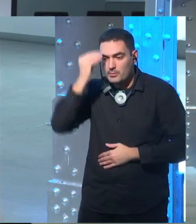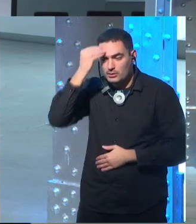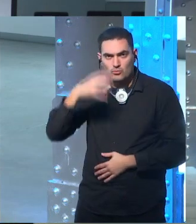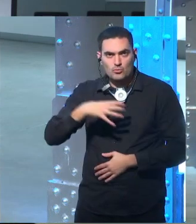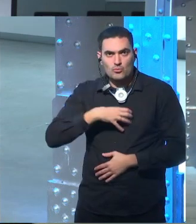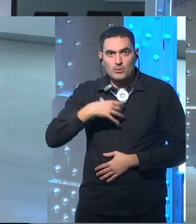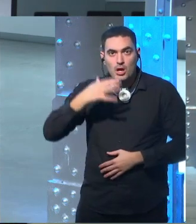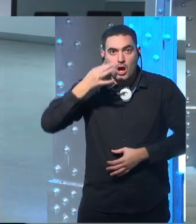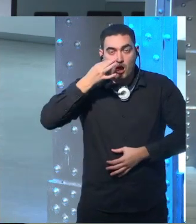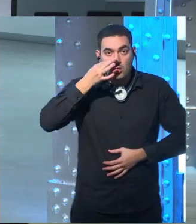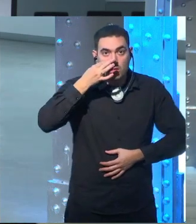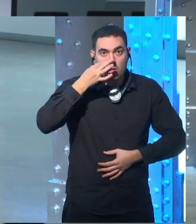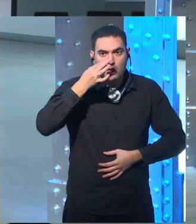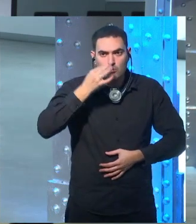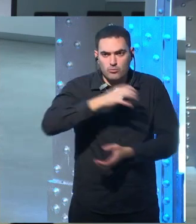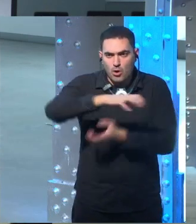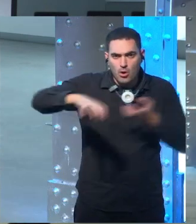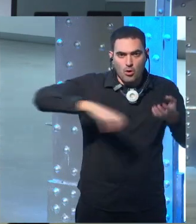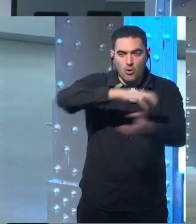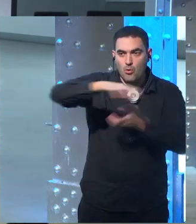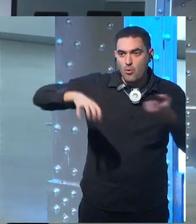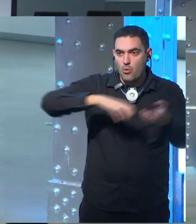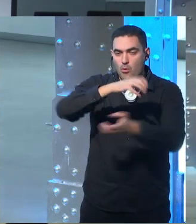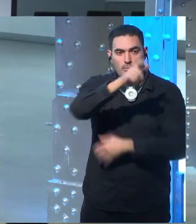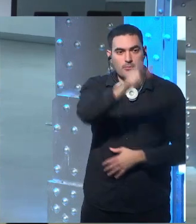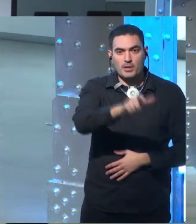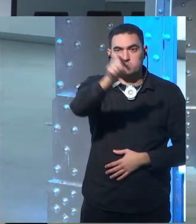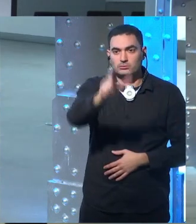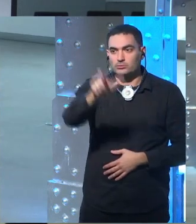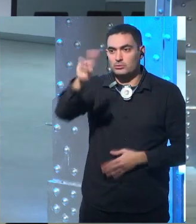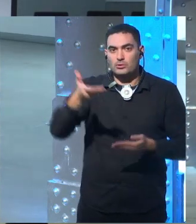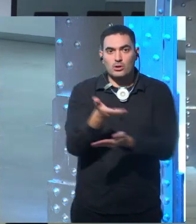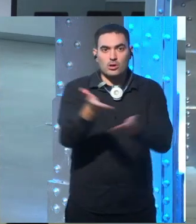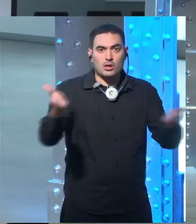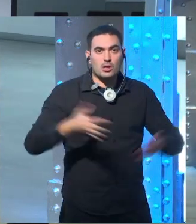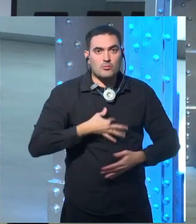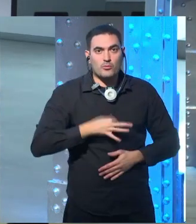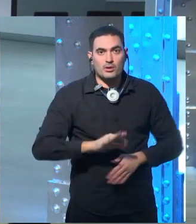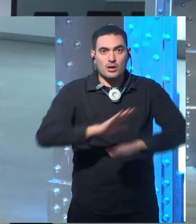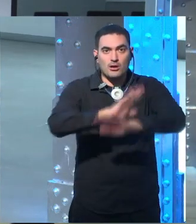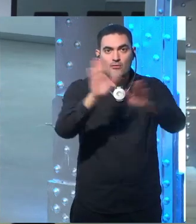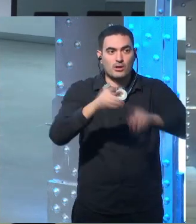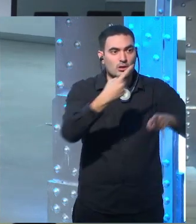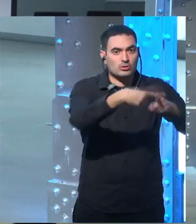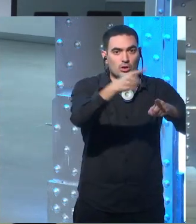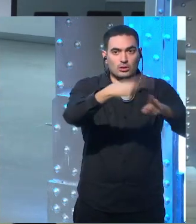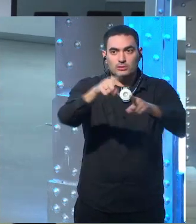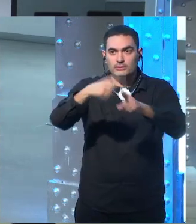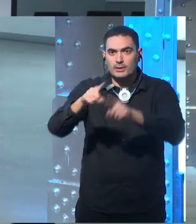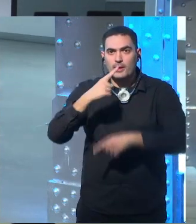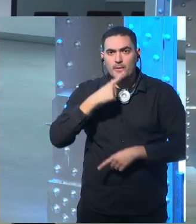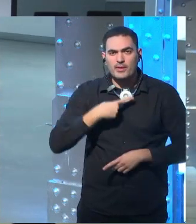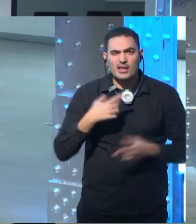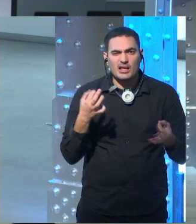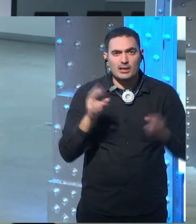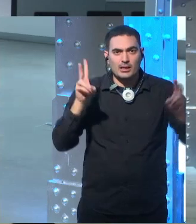outcry. But if history does tell us something about the future, it does tell us that when something